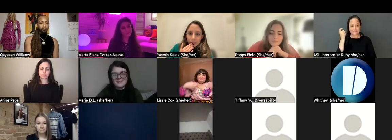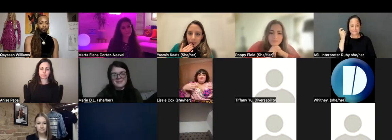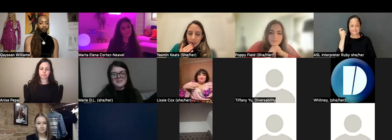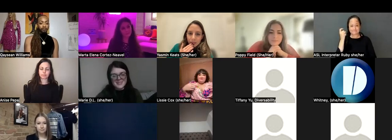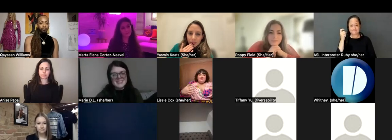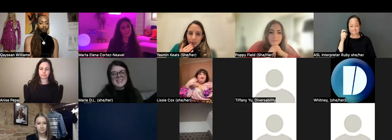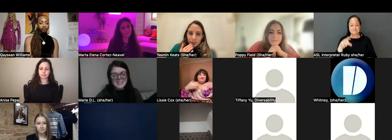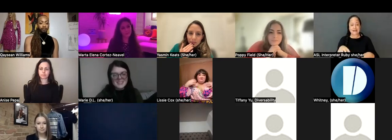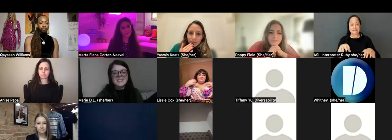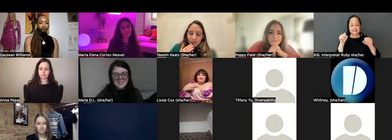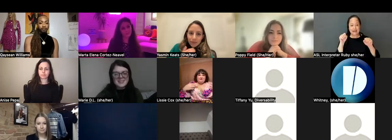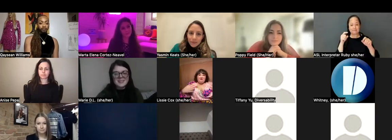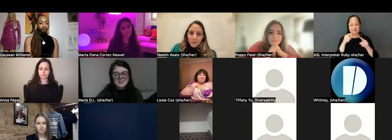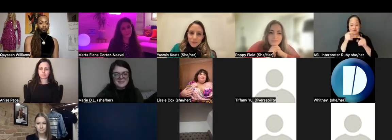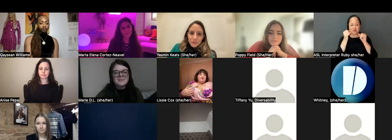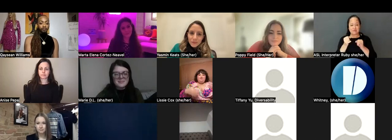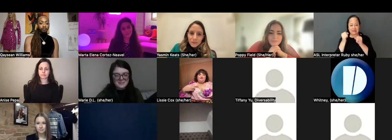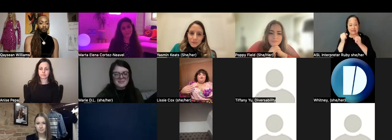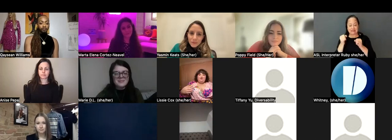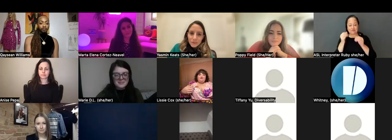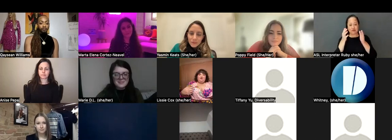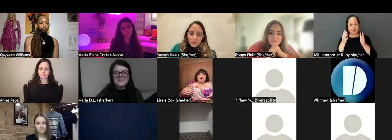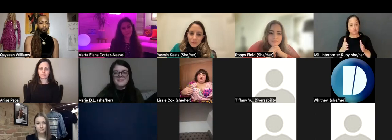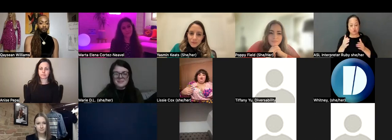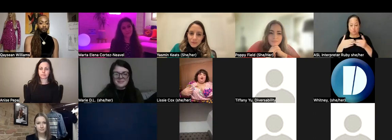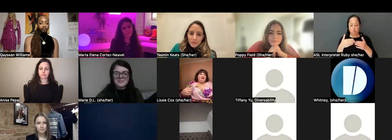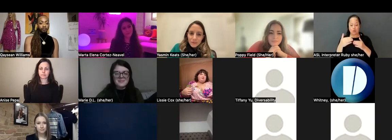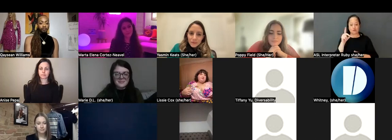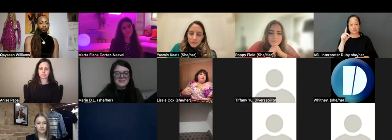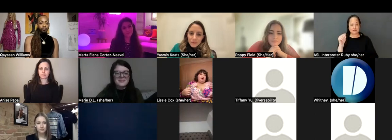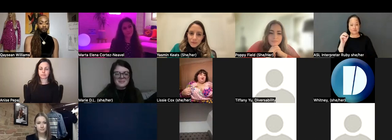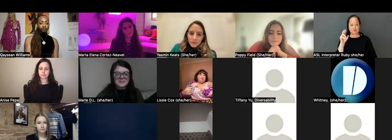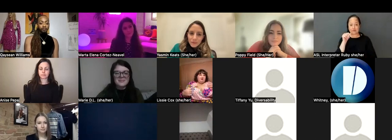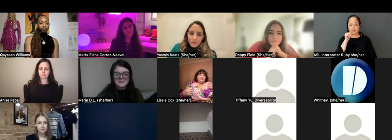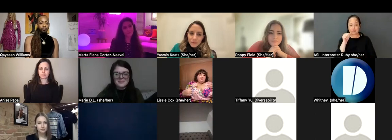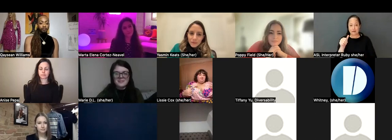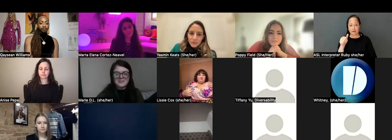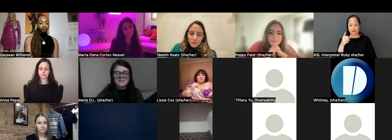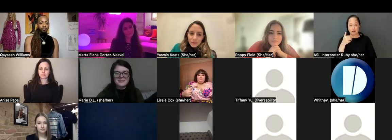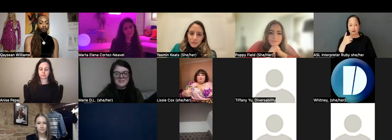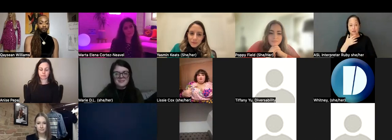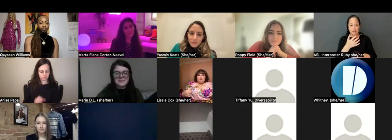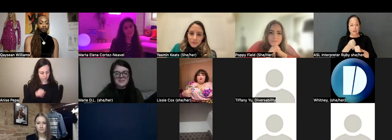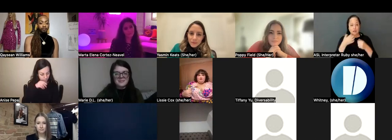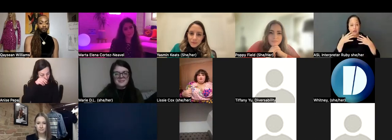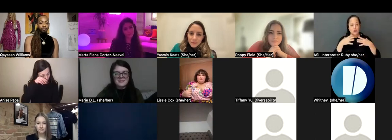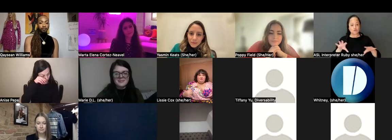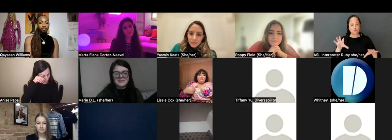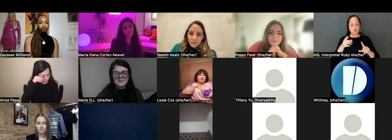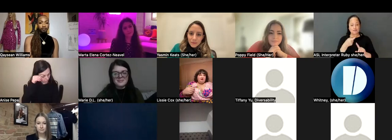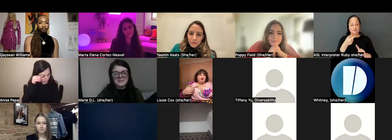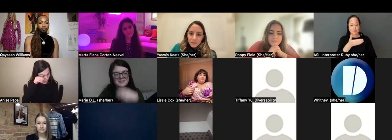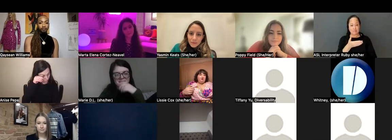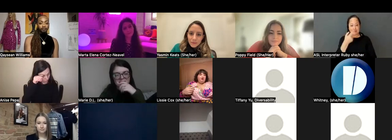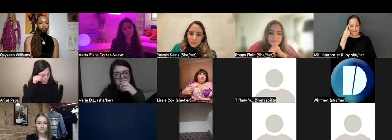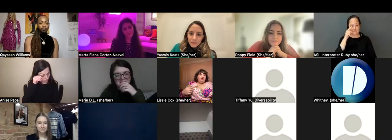adapting it to the individual person, whether they have disabilities or not. I actually got a dress from them for my birthday. They're making